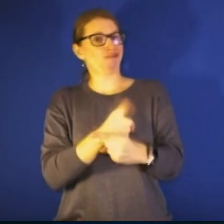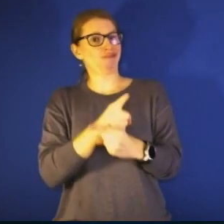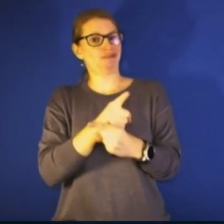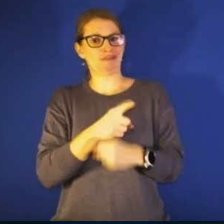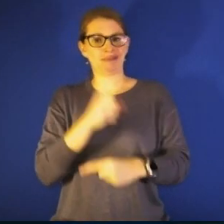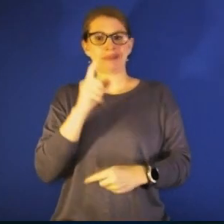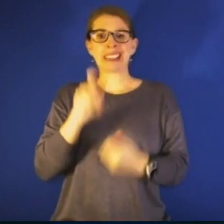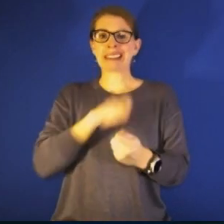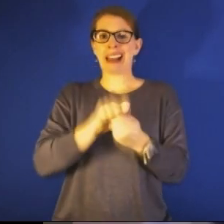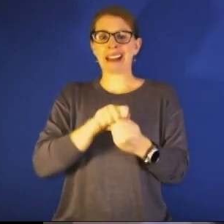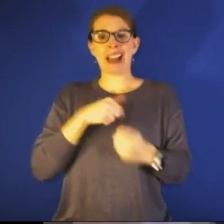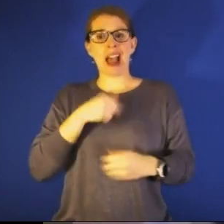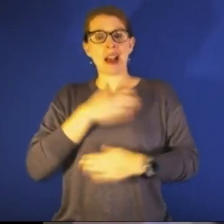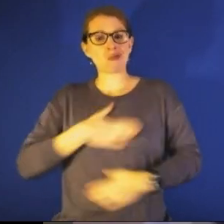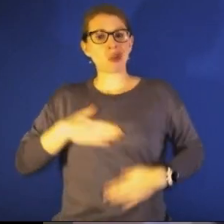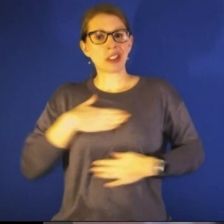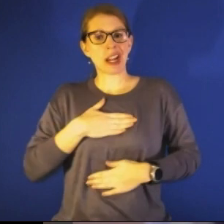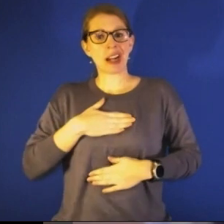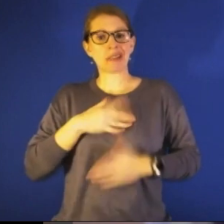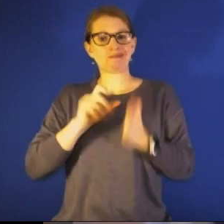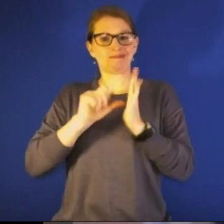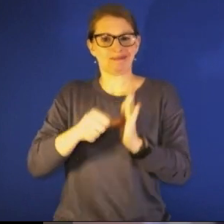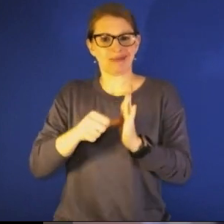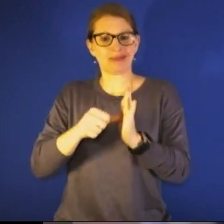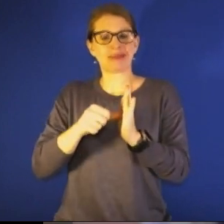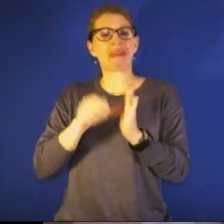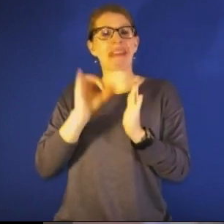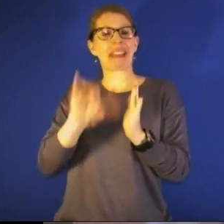and I appreciate reiterating that.